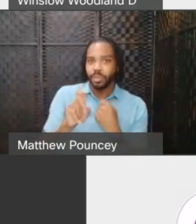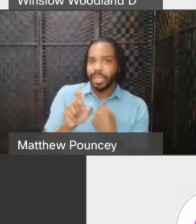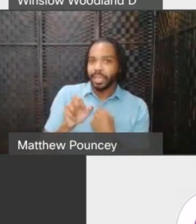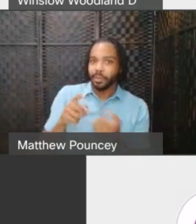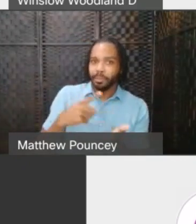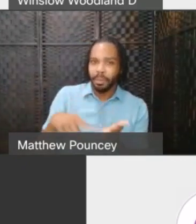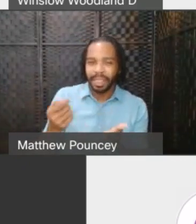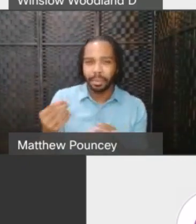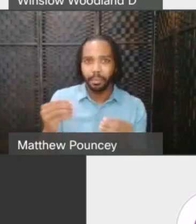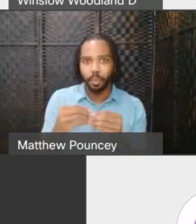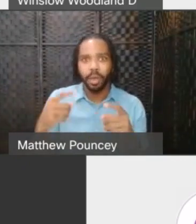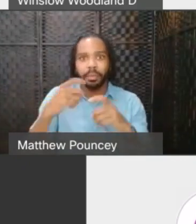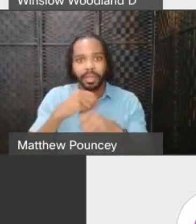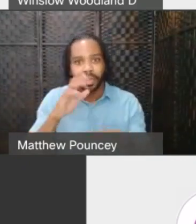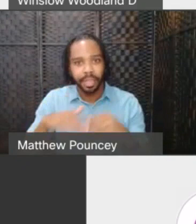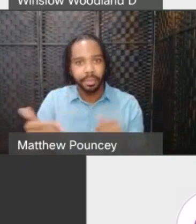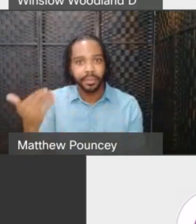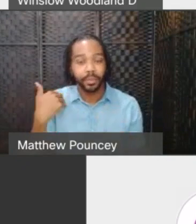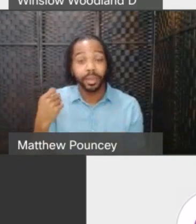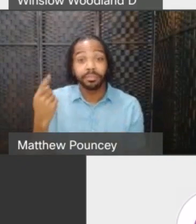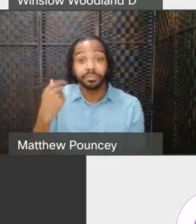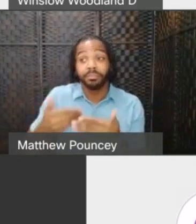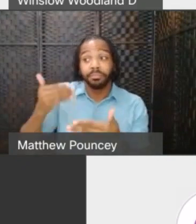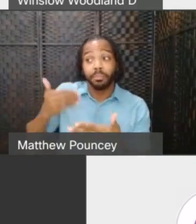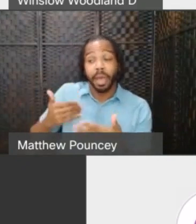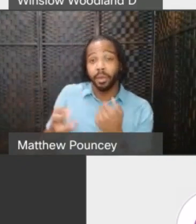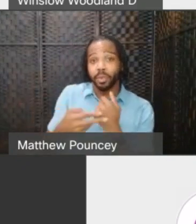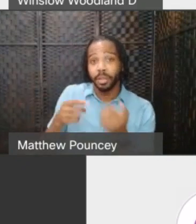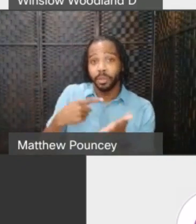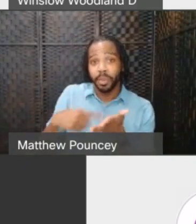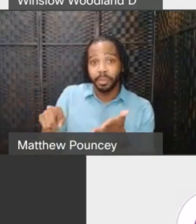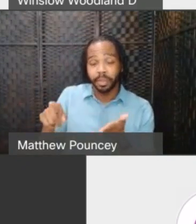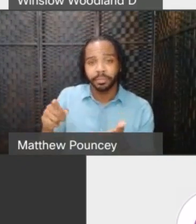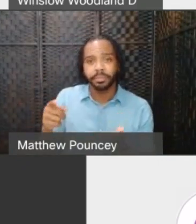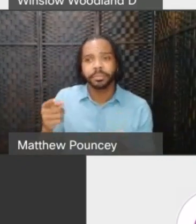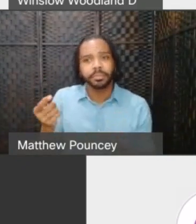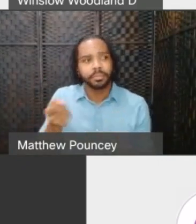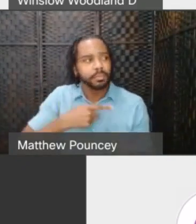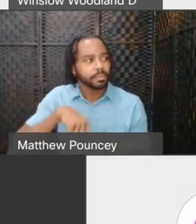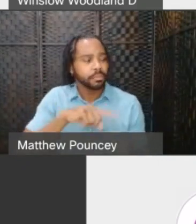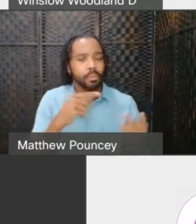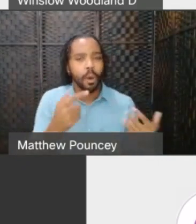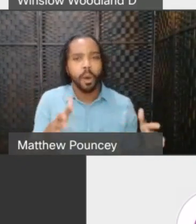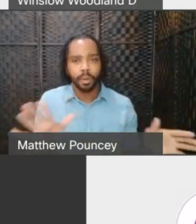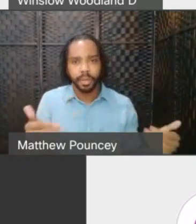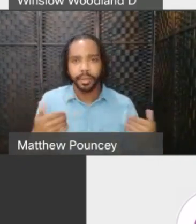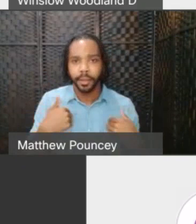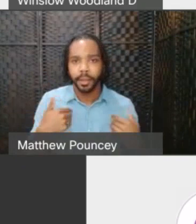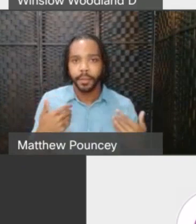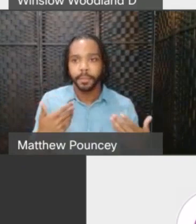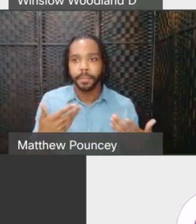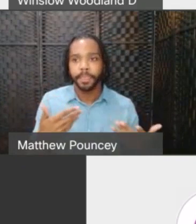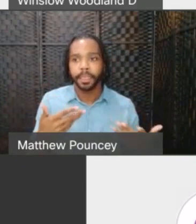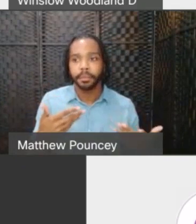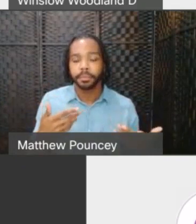complicated than the prior one, because the prior retainer payment, we already had the